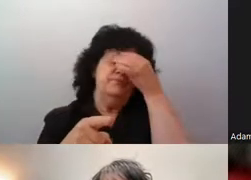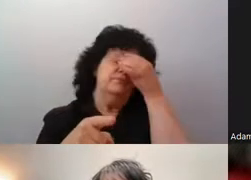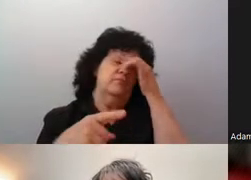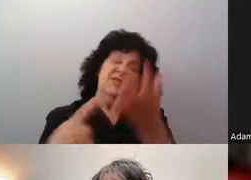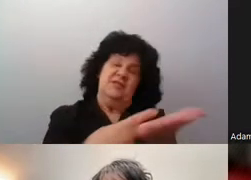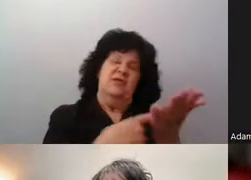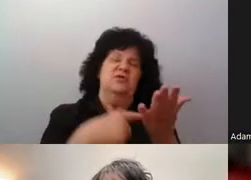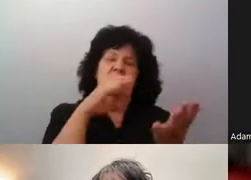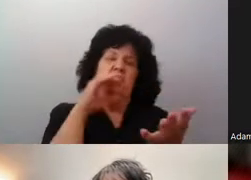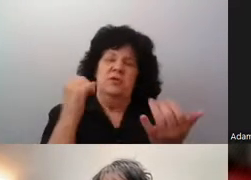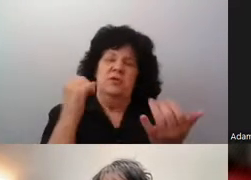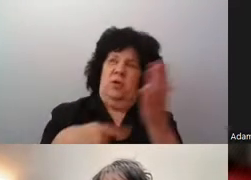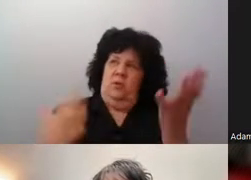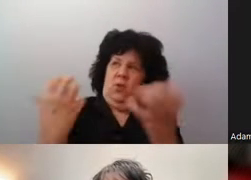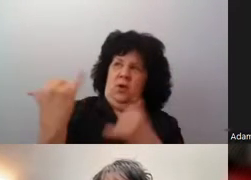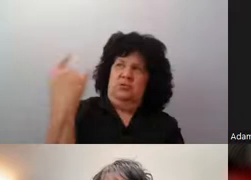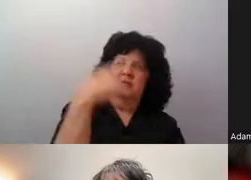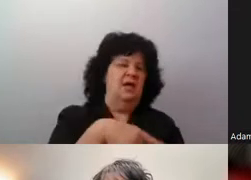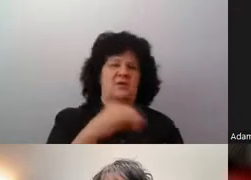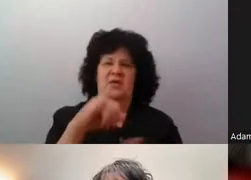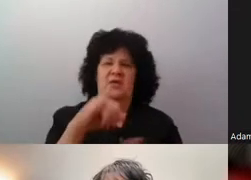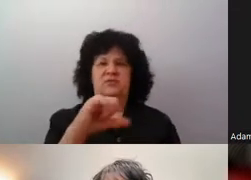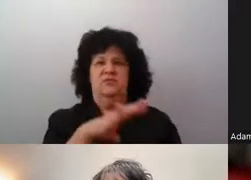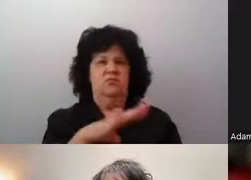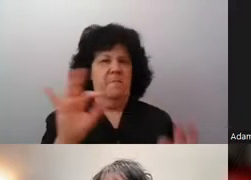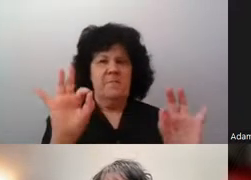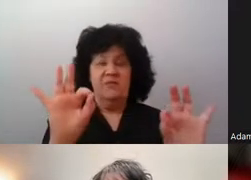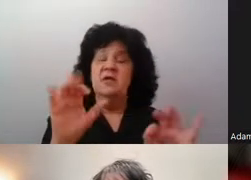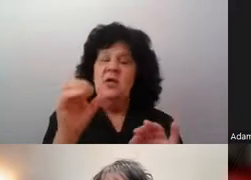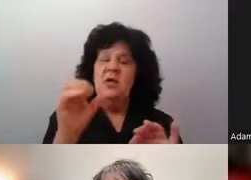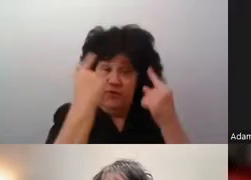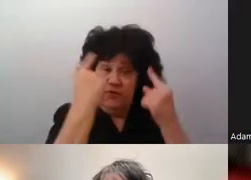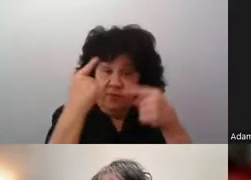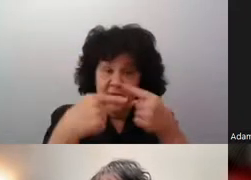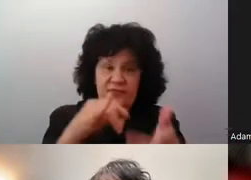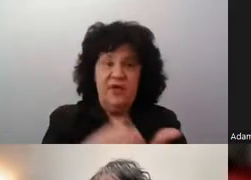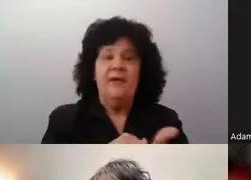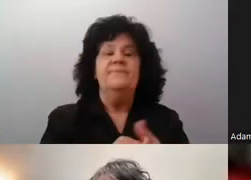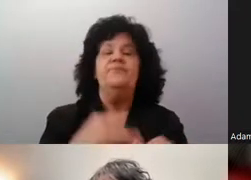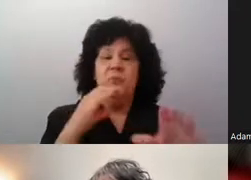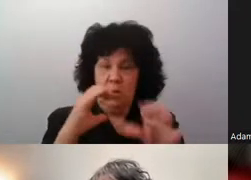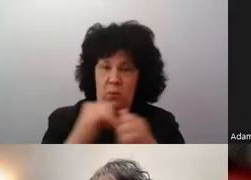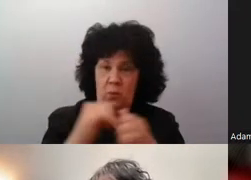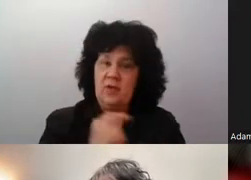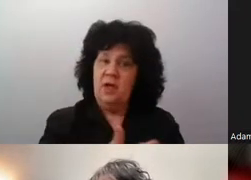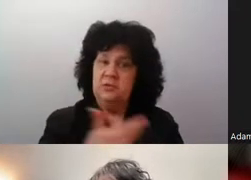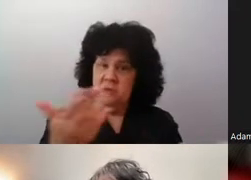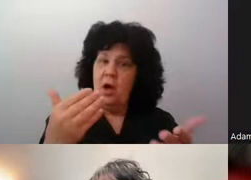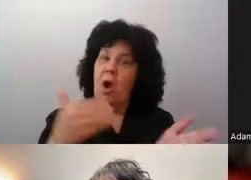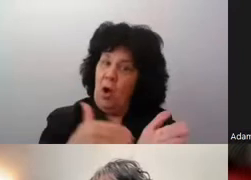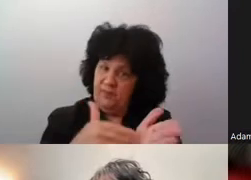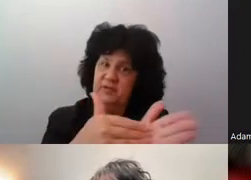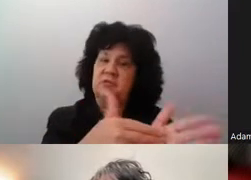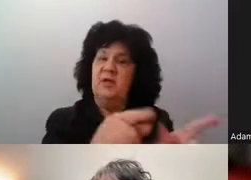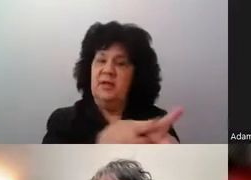we wanted today, and we definitely got that. So think about that, communicate with us often, as often as